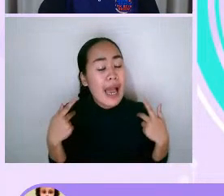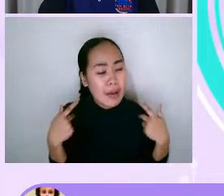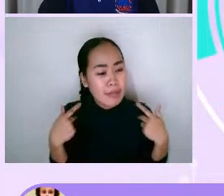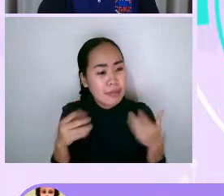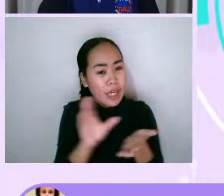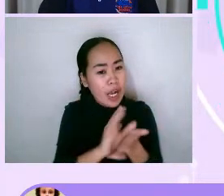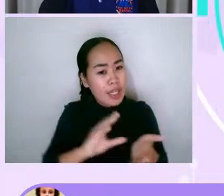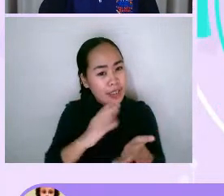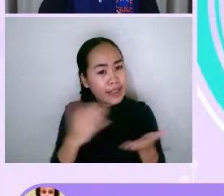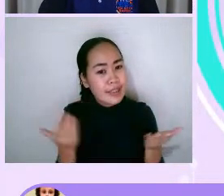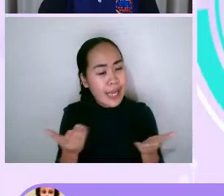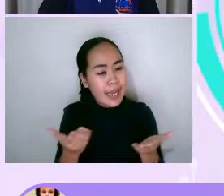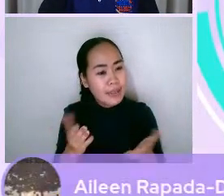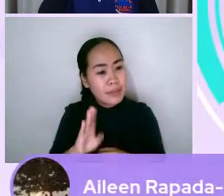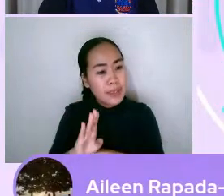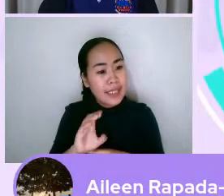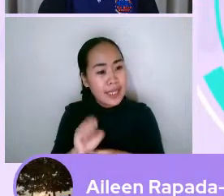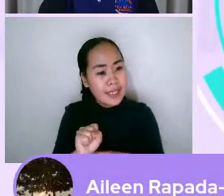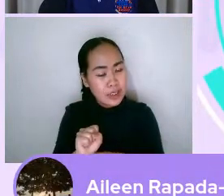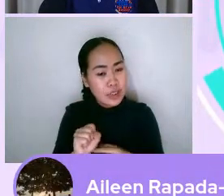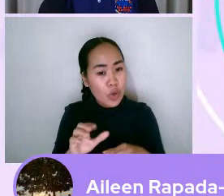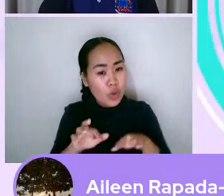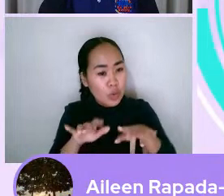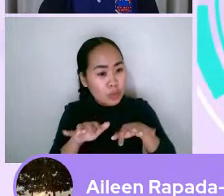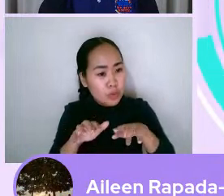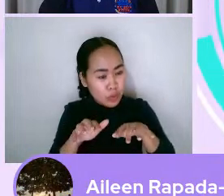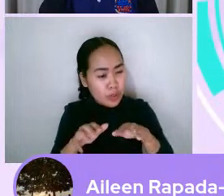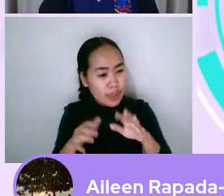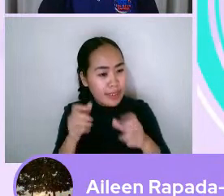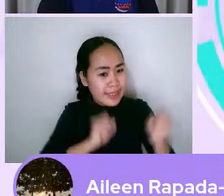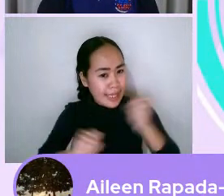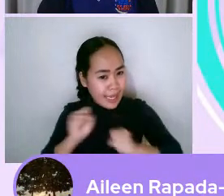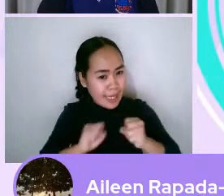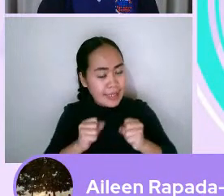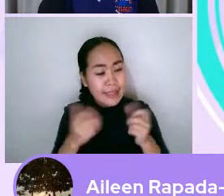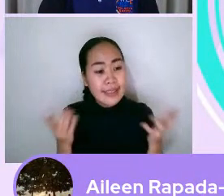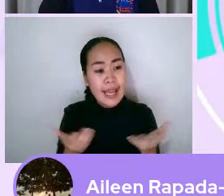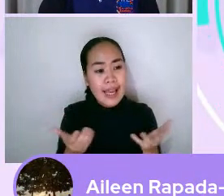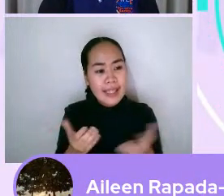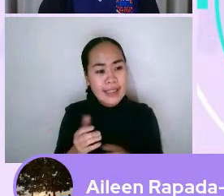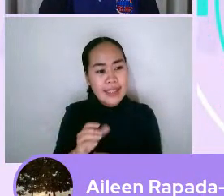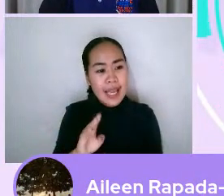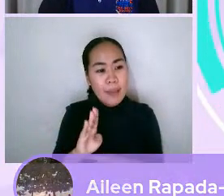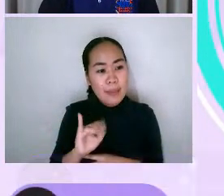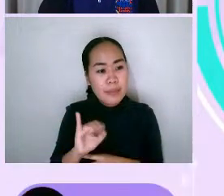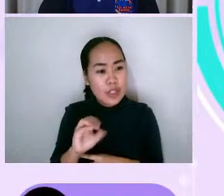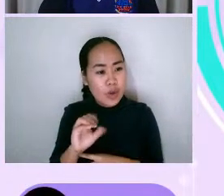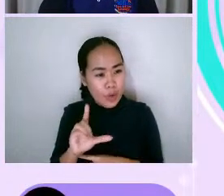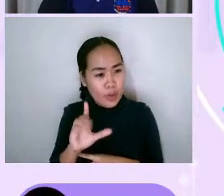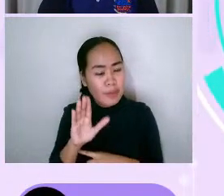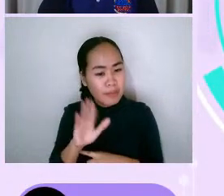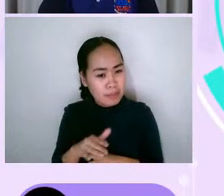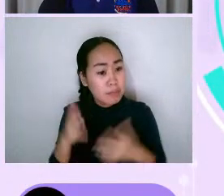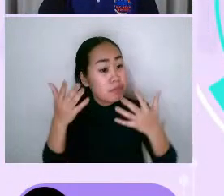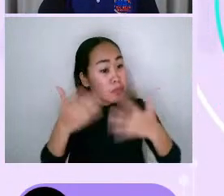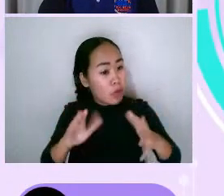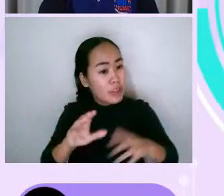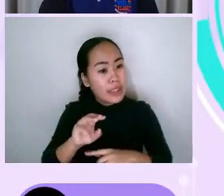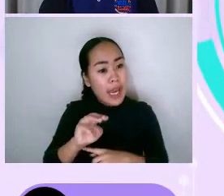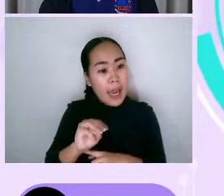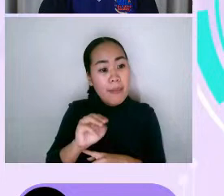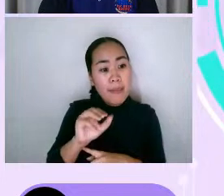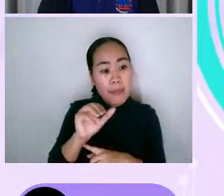Computer Science from Bicol University in Legazpi City, Albay, and completed her master's degree in